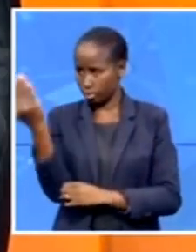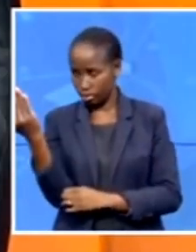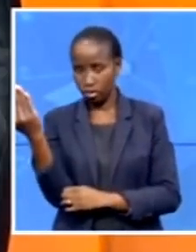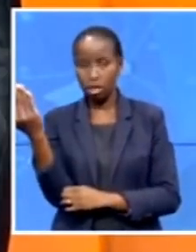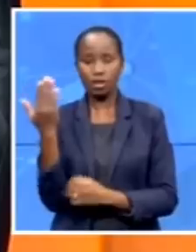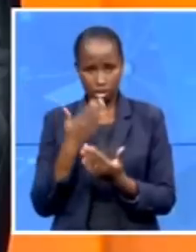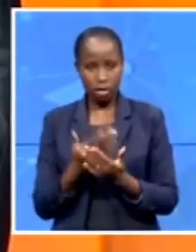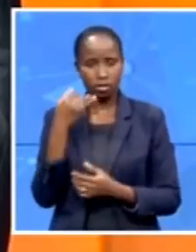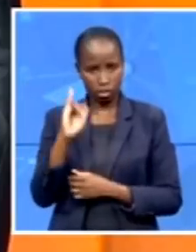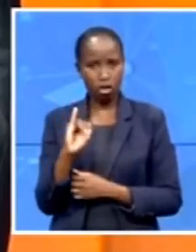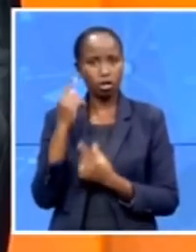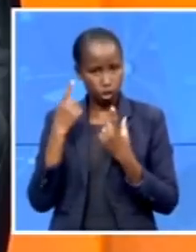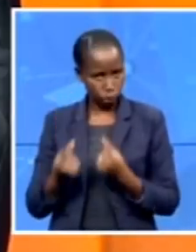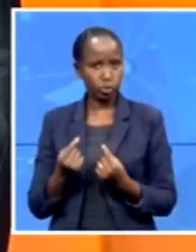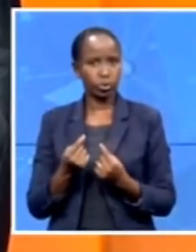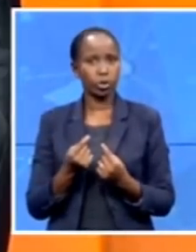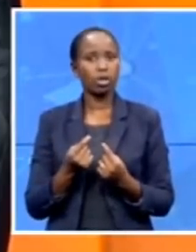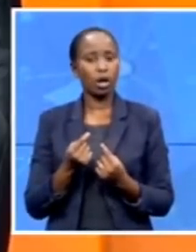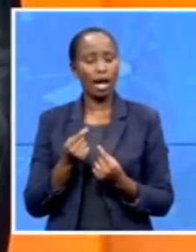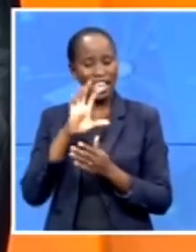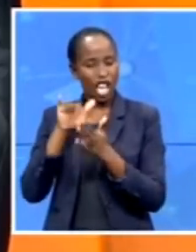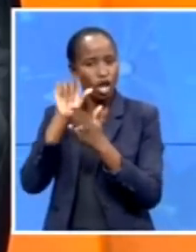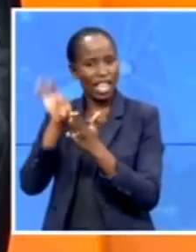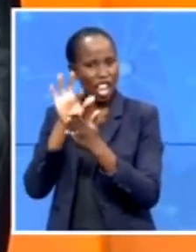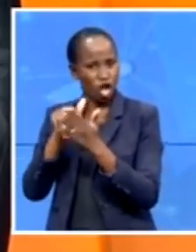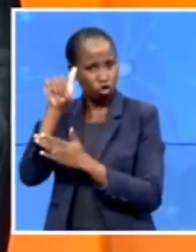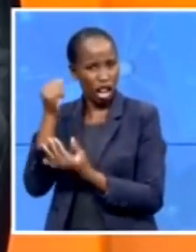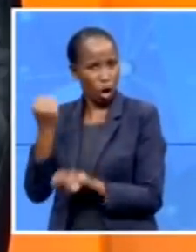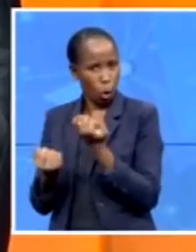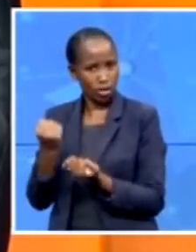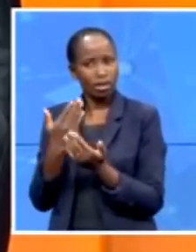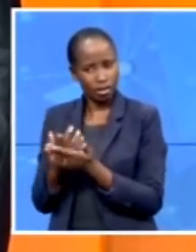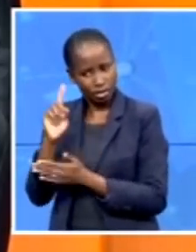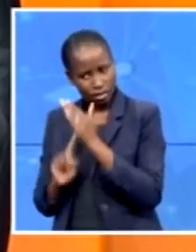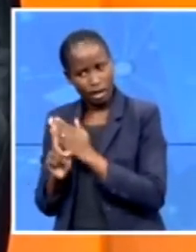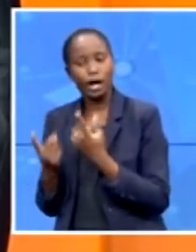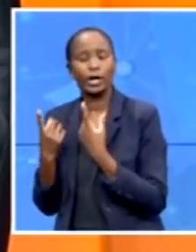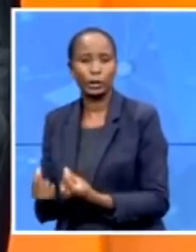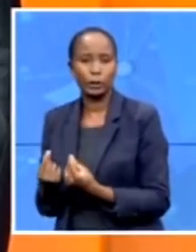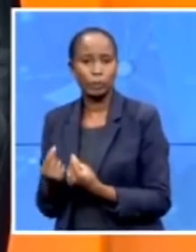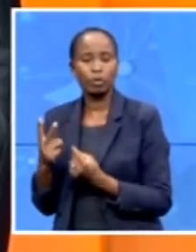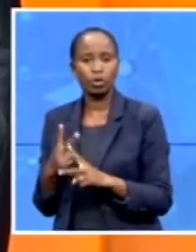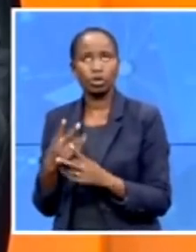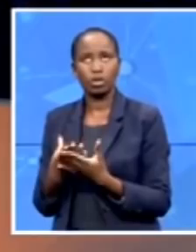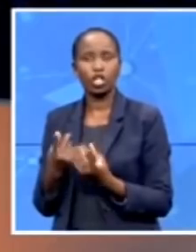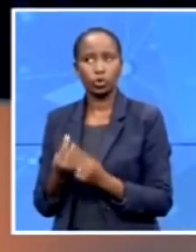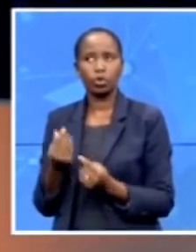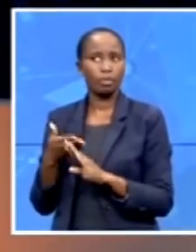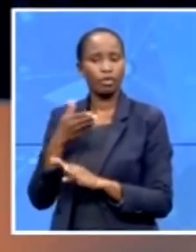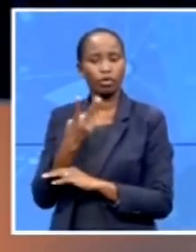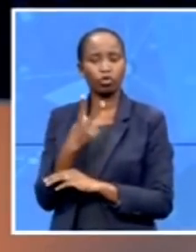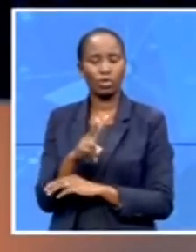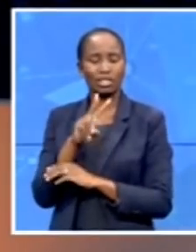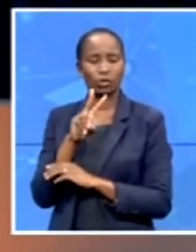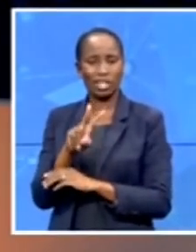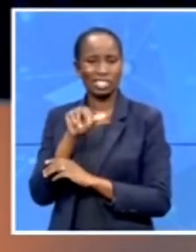raise those issues. It has happened in Clockwork during just before the 2016 local government elections. All right, I know that I will definitely be continuing